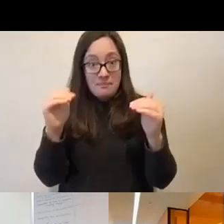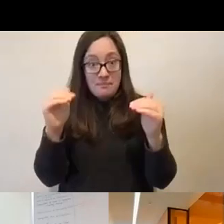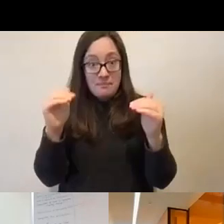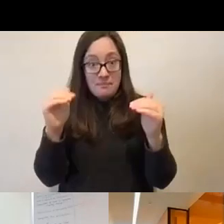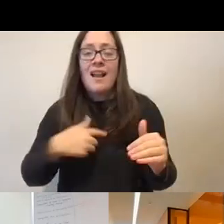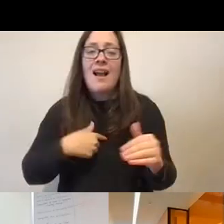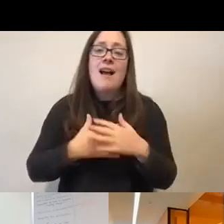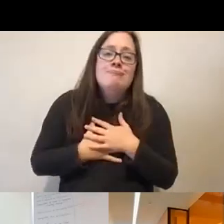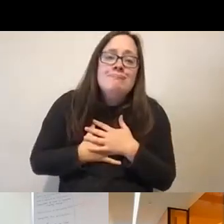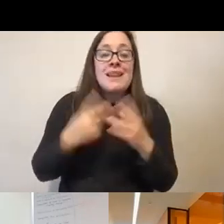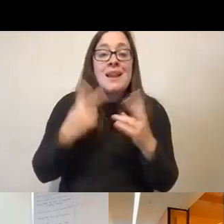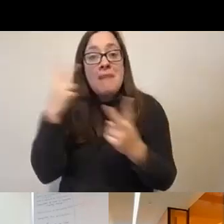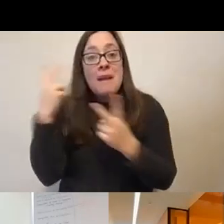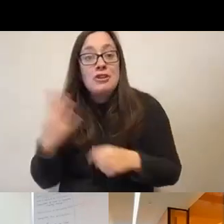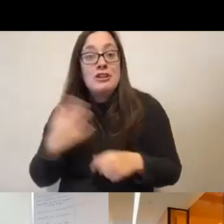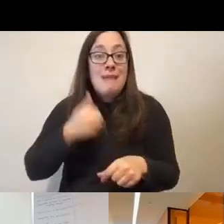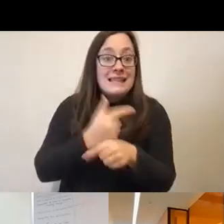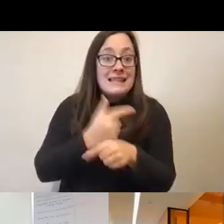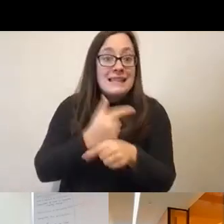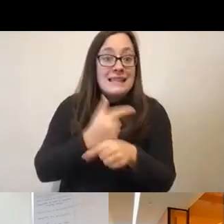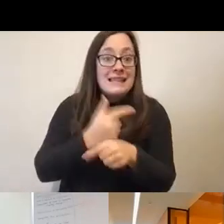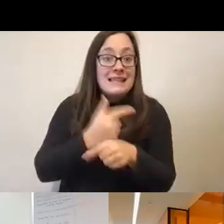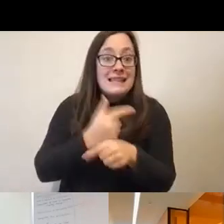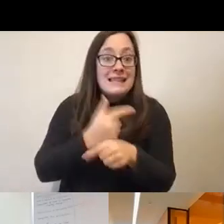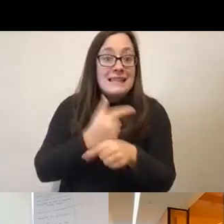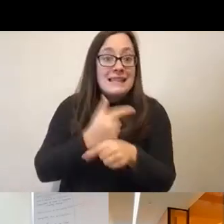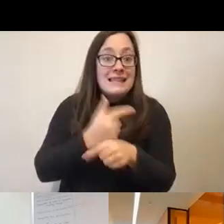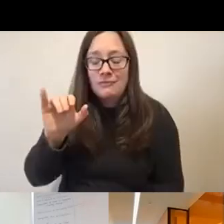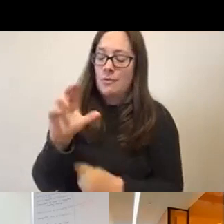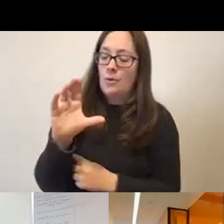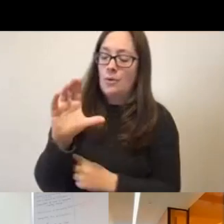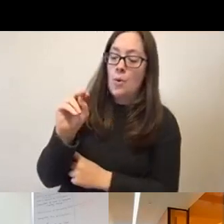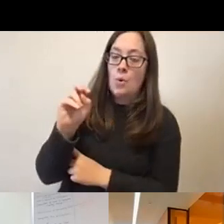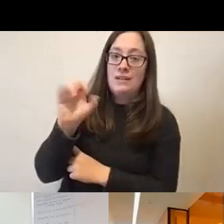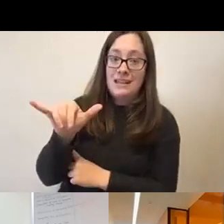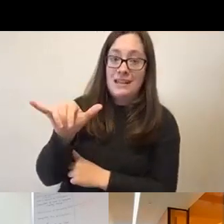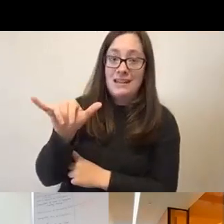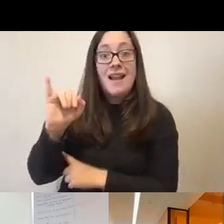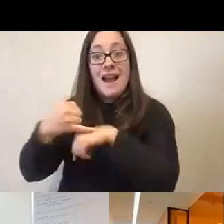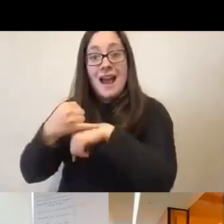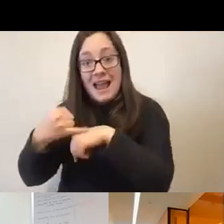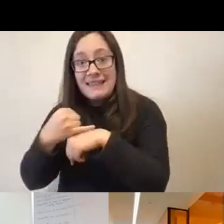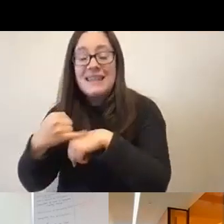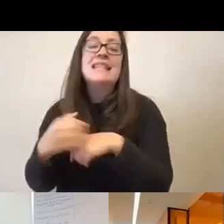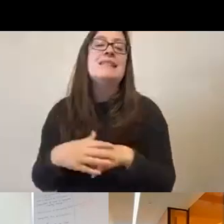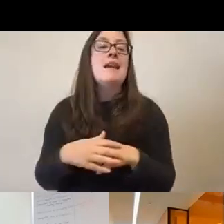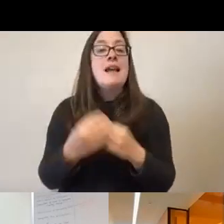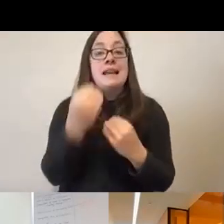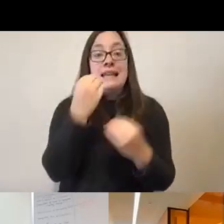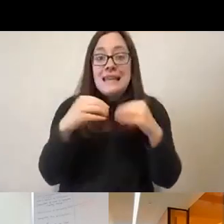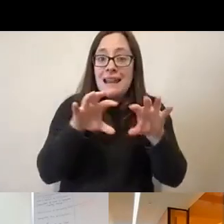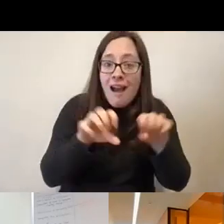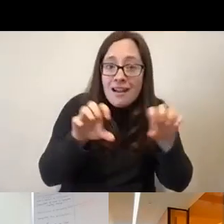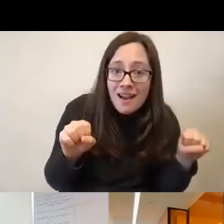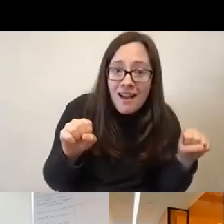Island and eating Nathan's hot dogs and traveling in long car rides to visit family in